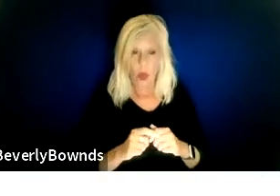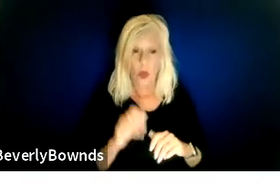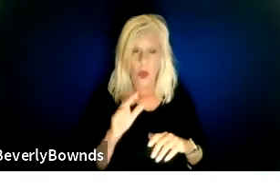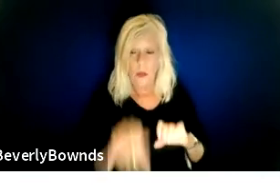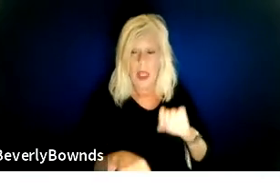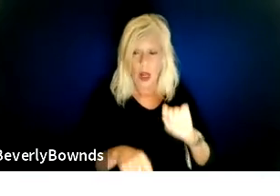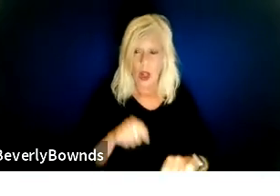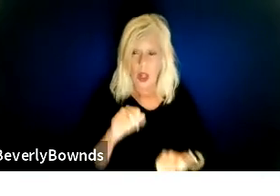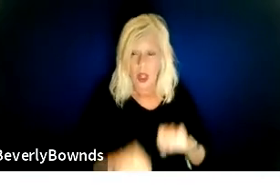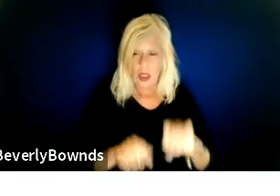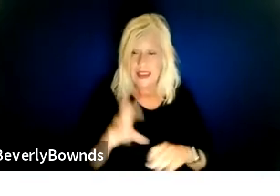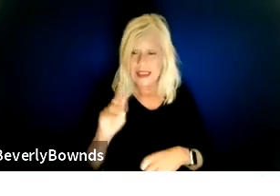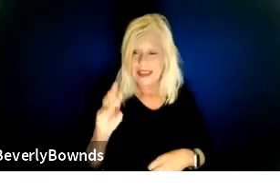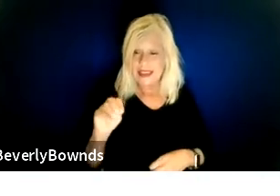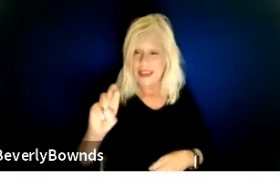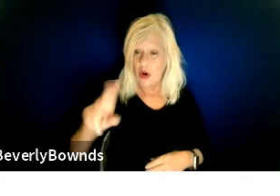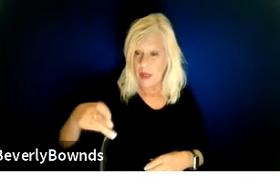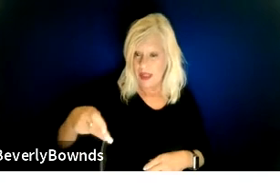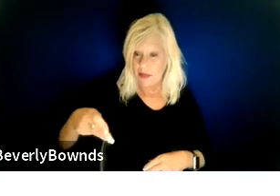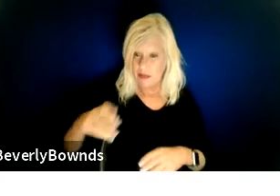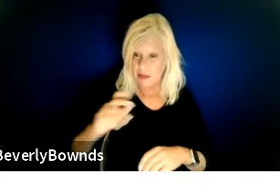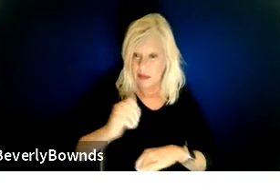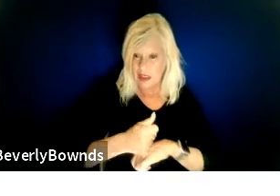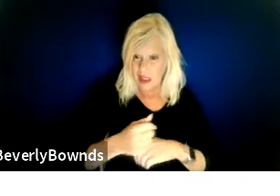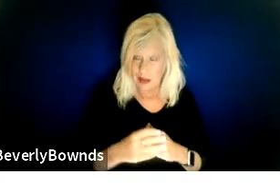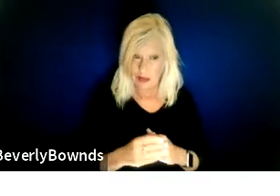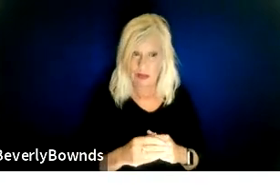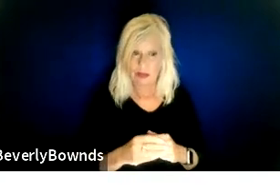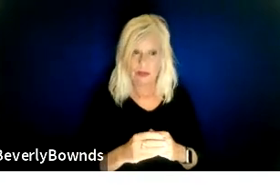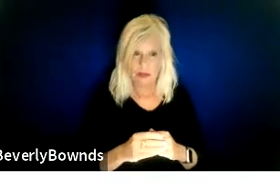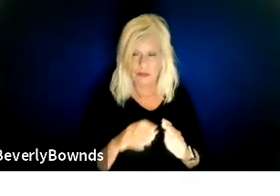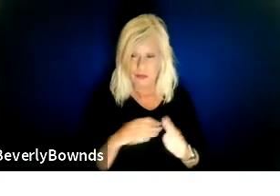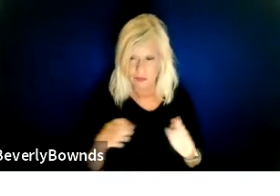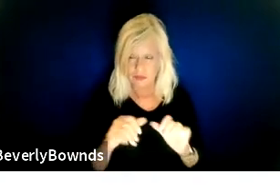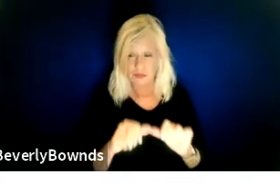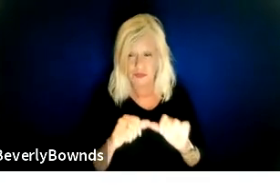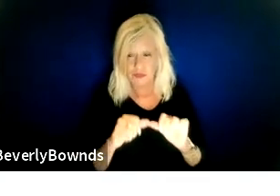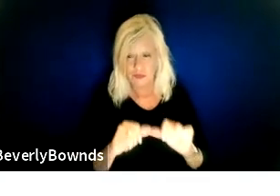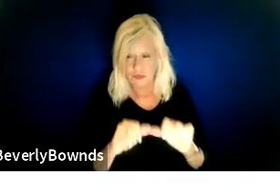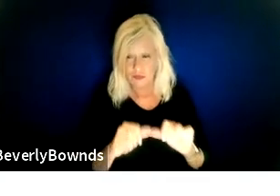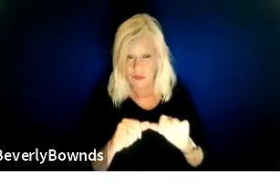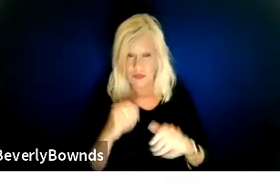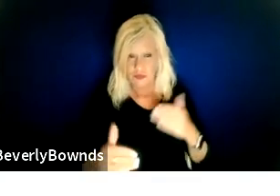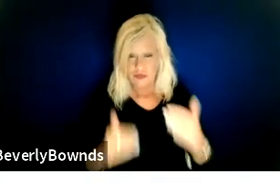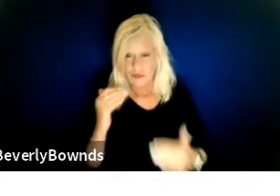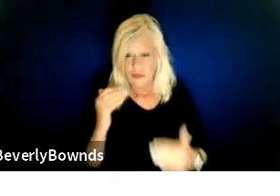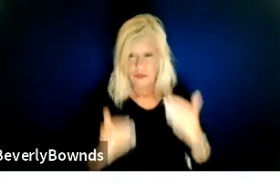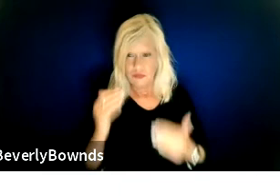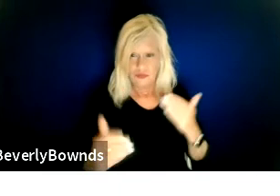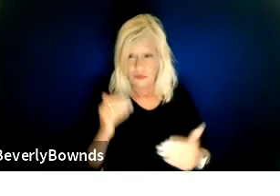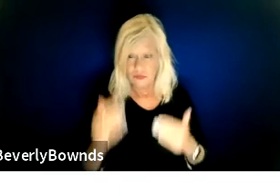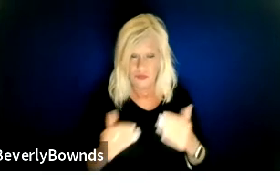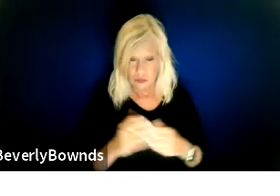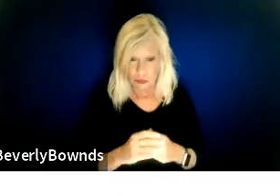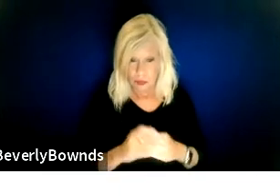a 60 RPM, just very consistent RPM motion, what Avid can do is